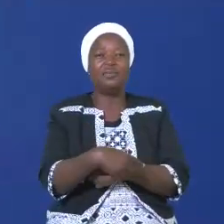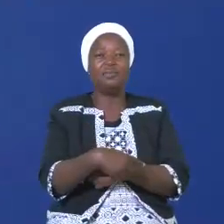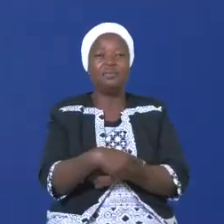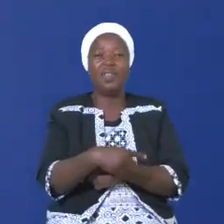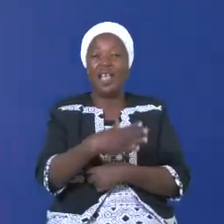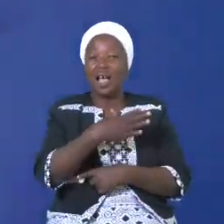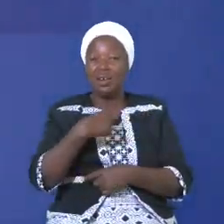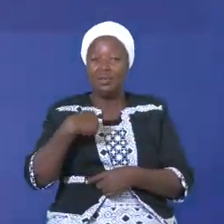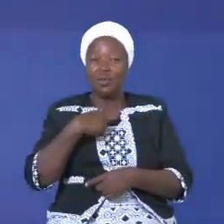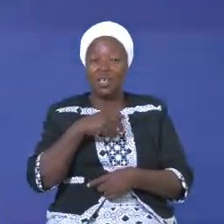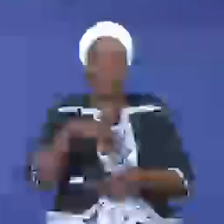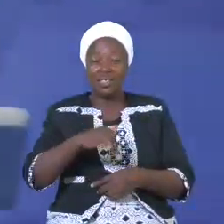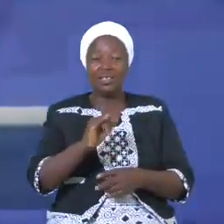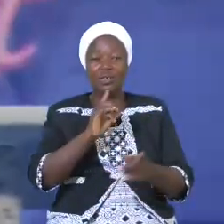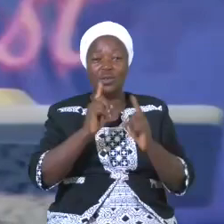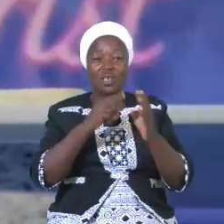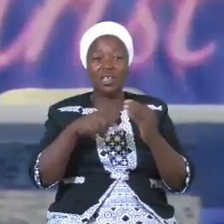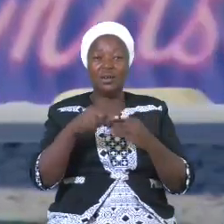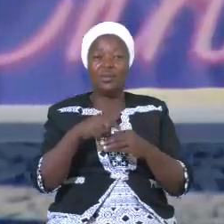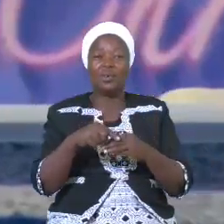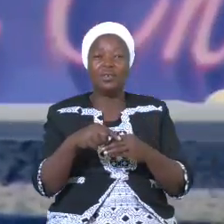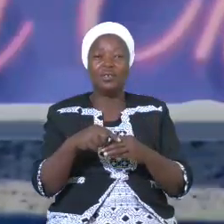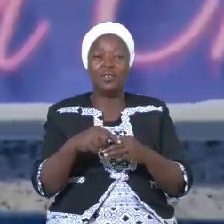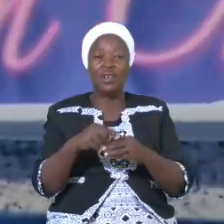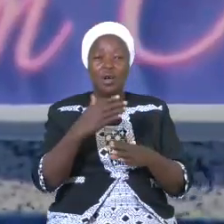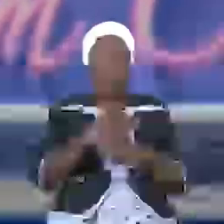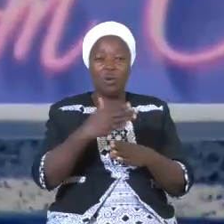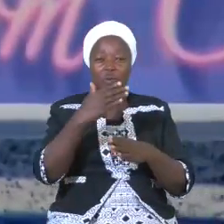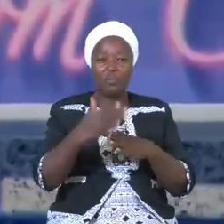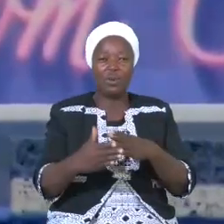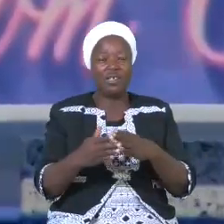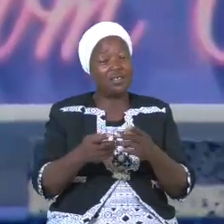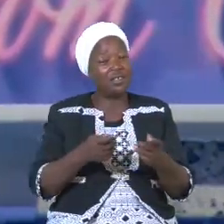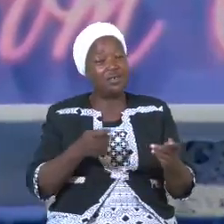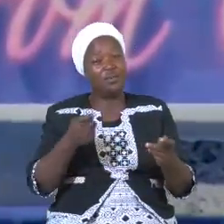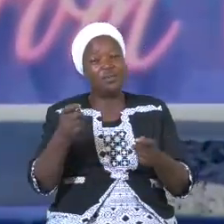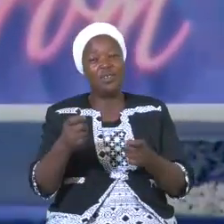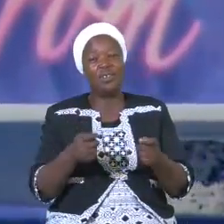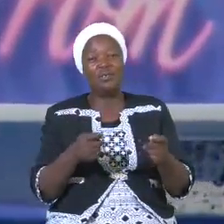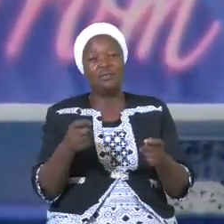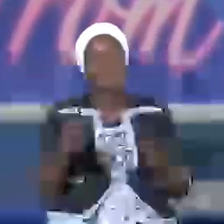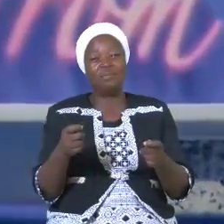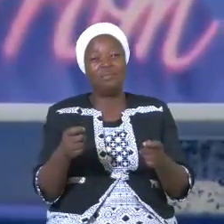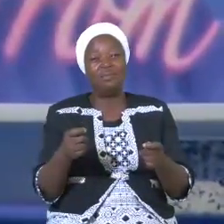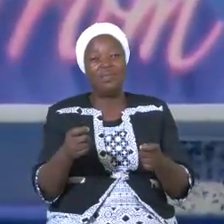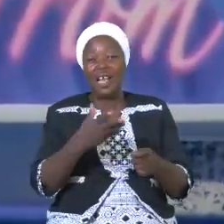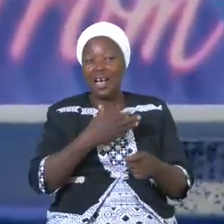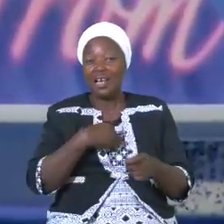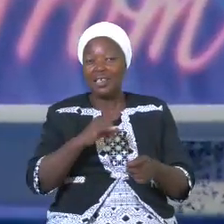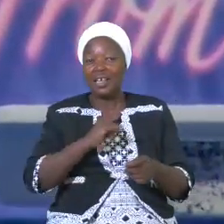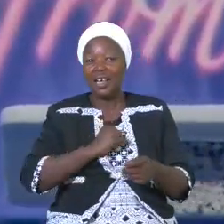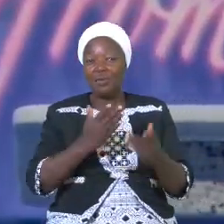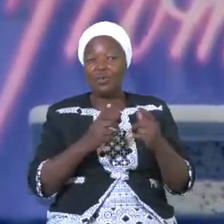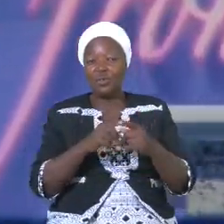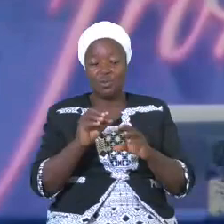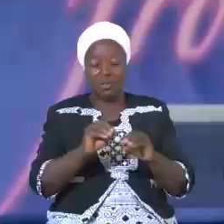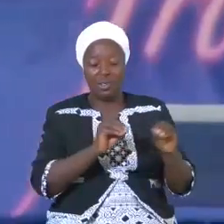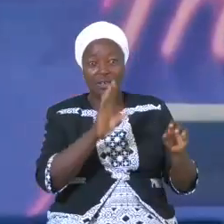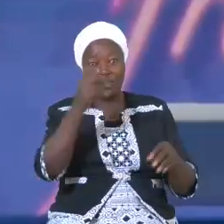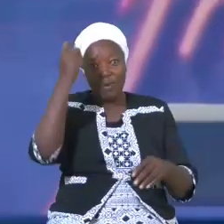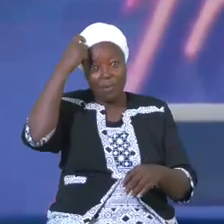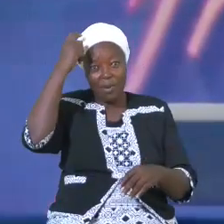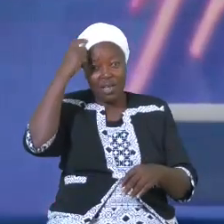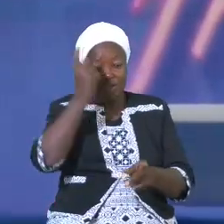still talking about complete dominion and i want you to set your mind like you